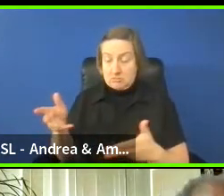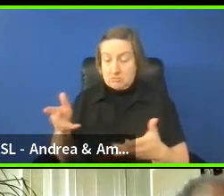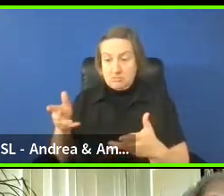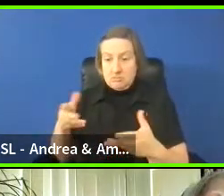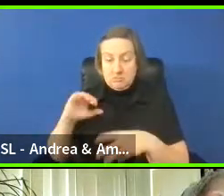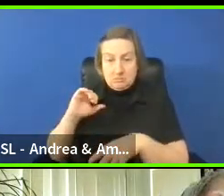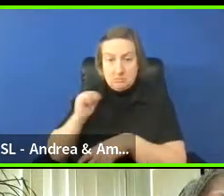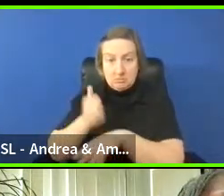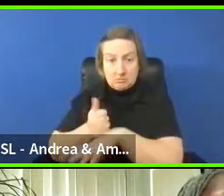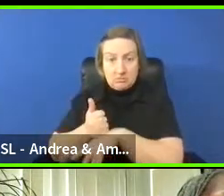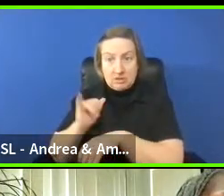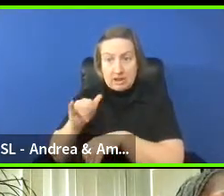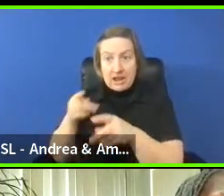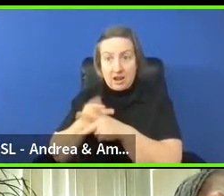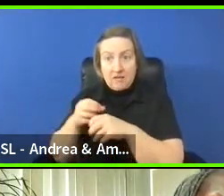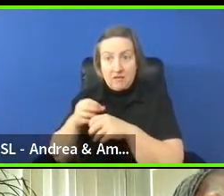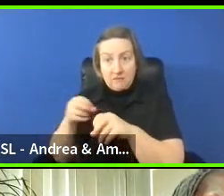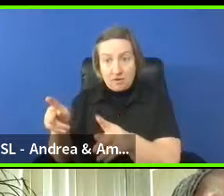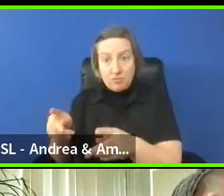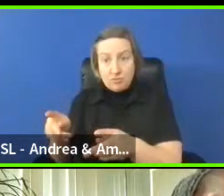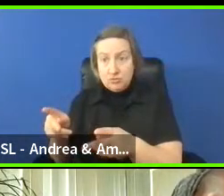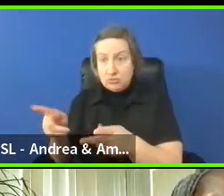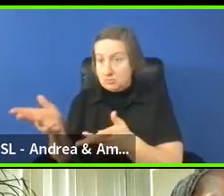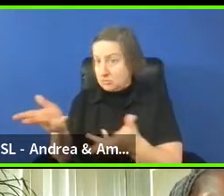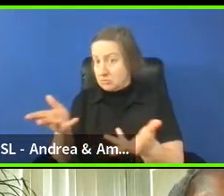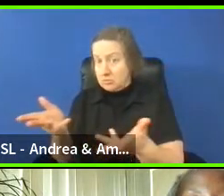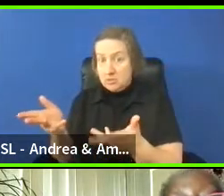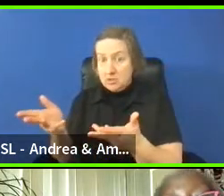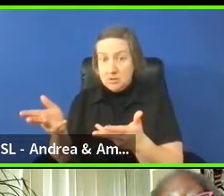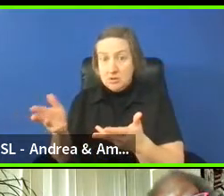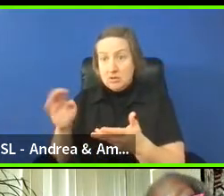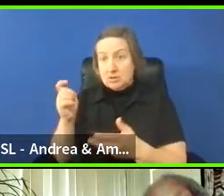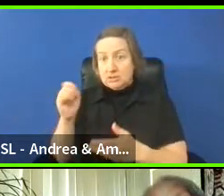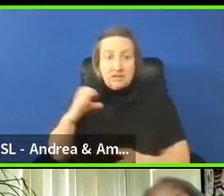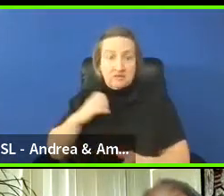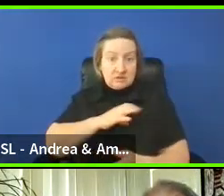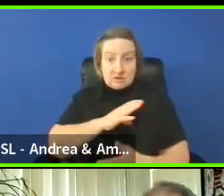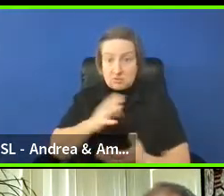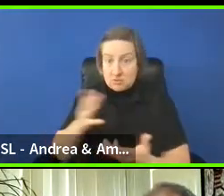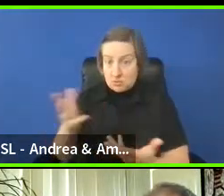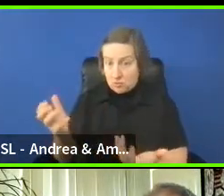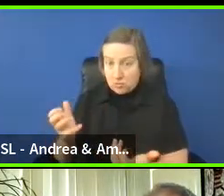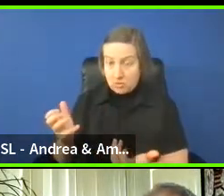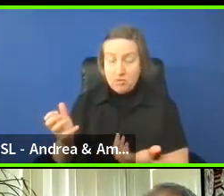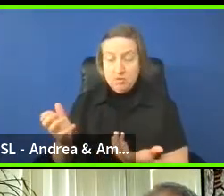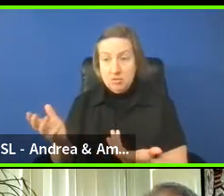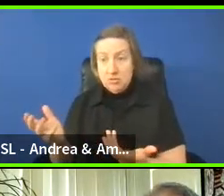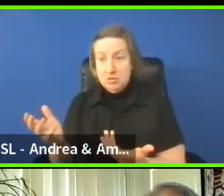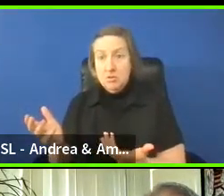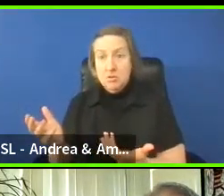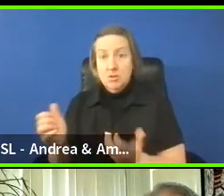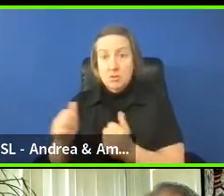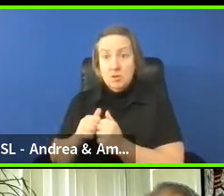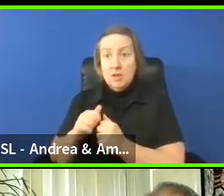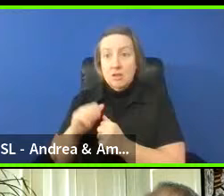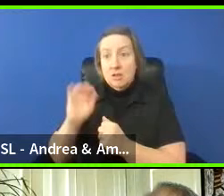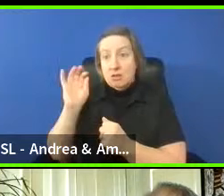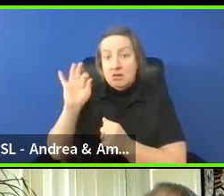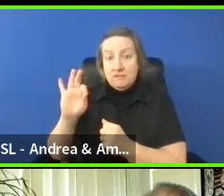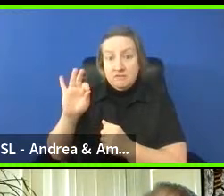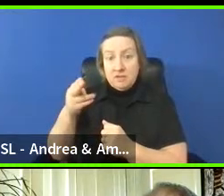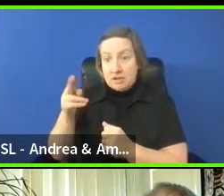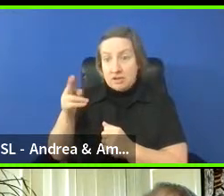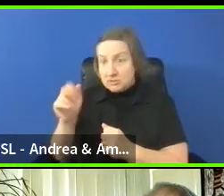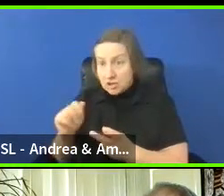those type of opportunities at the pleasure of the Executive Steering Group with Federal Highway Administration and